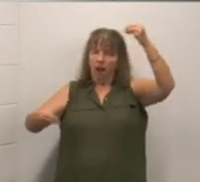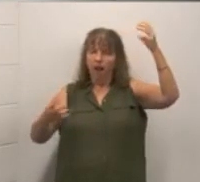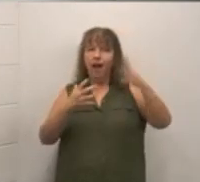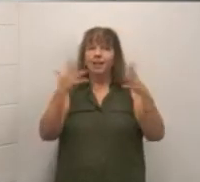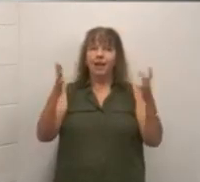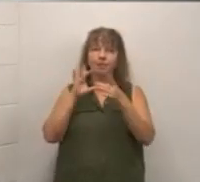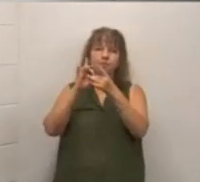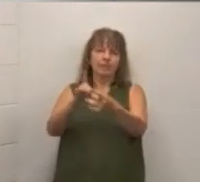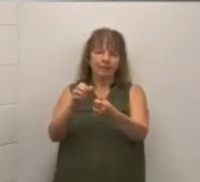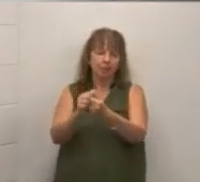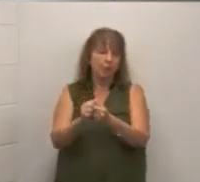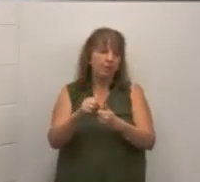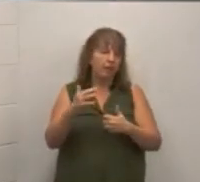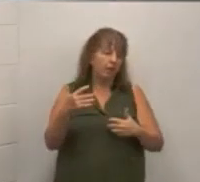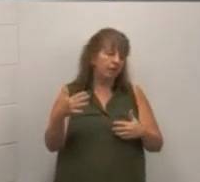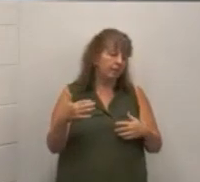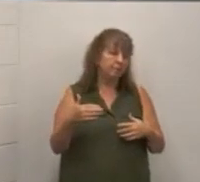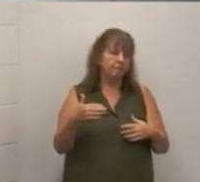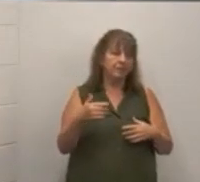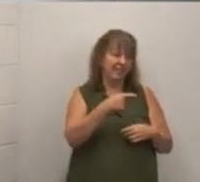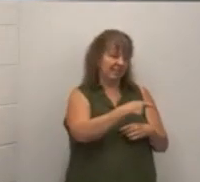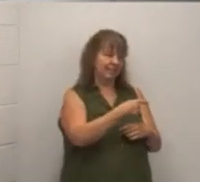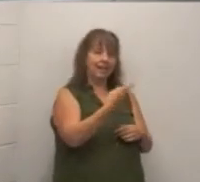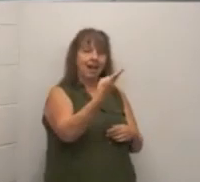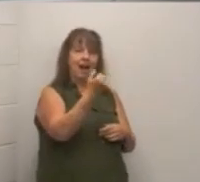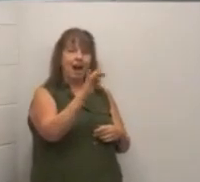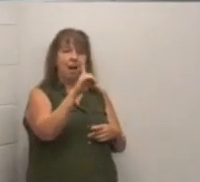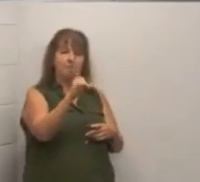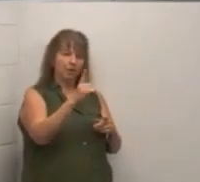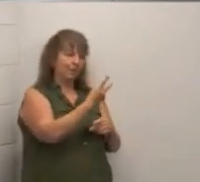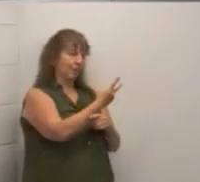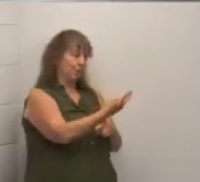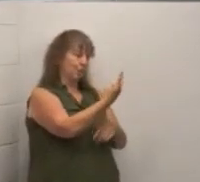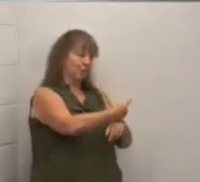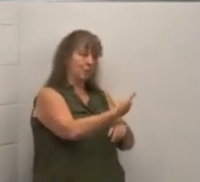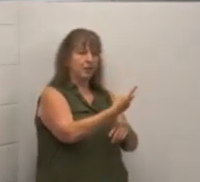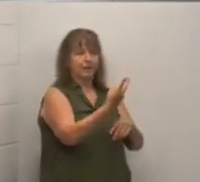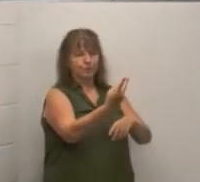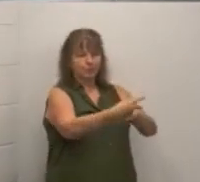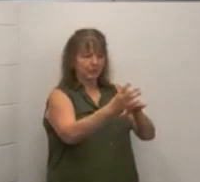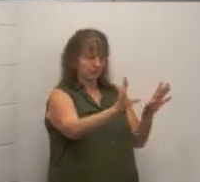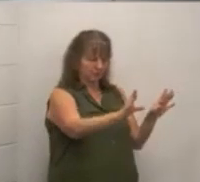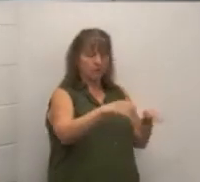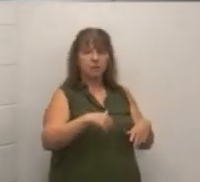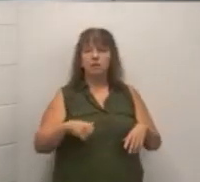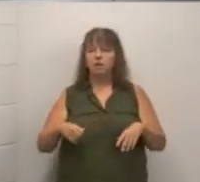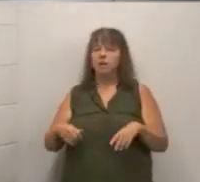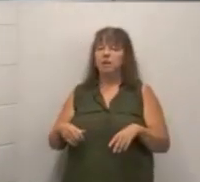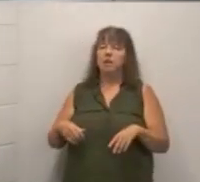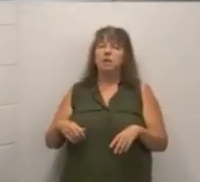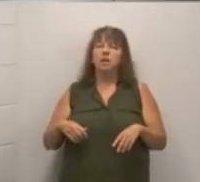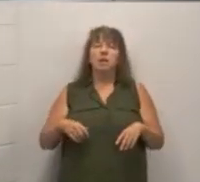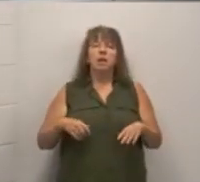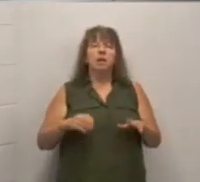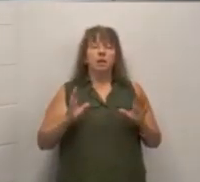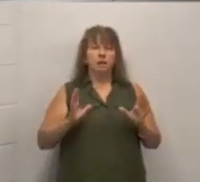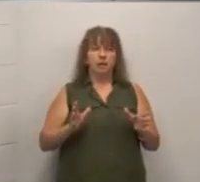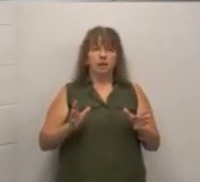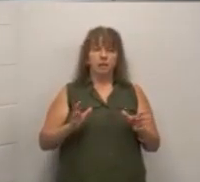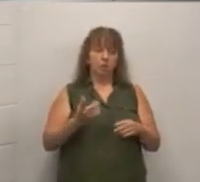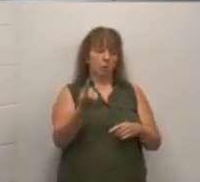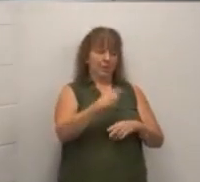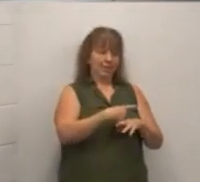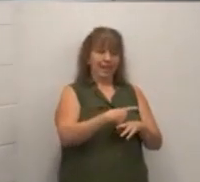to questions about the hybrid model as well as the remote and in-person models. In terms of those days